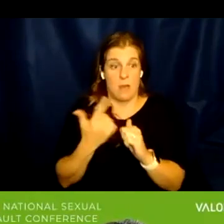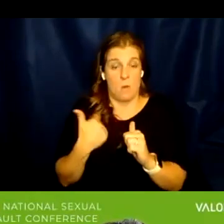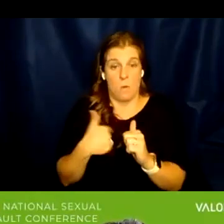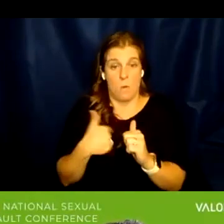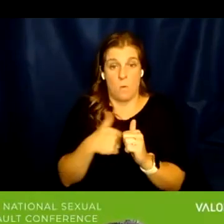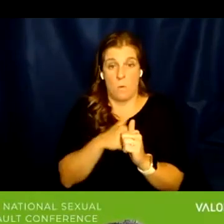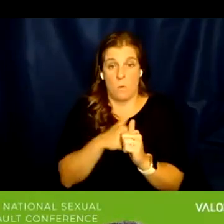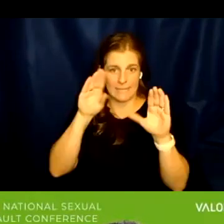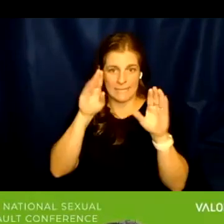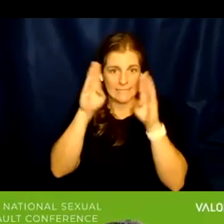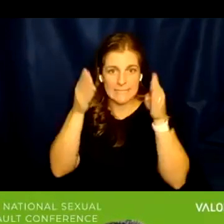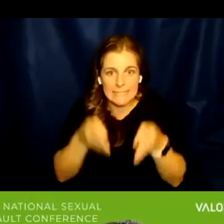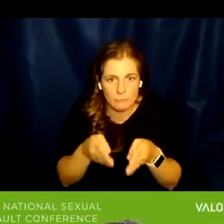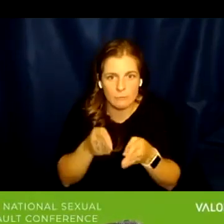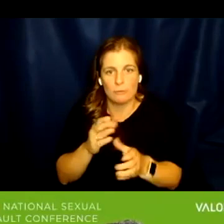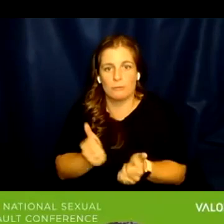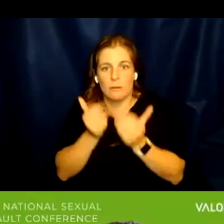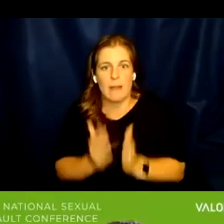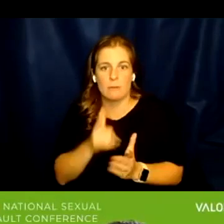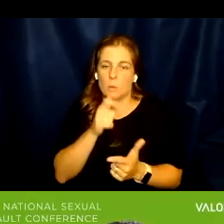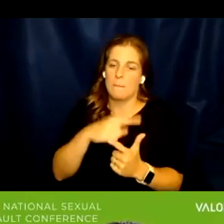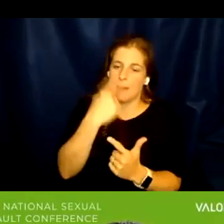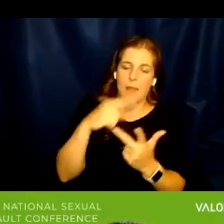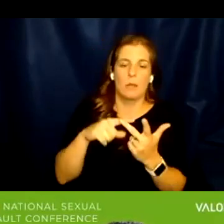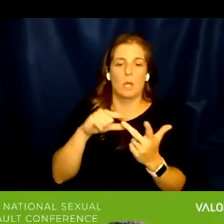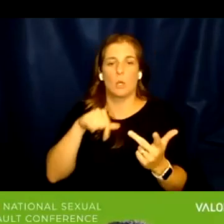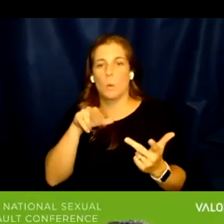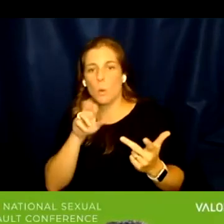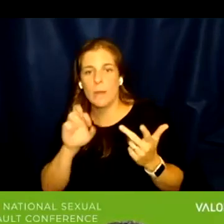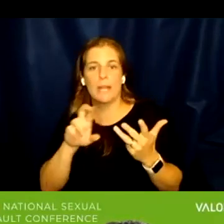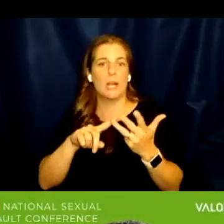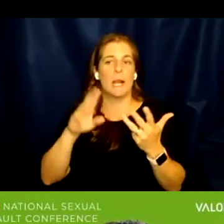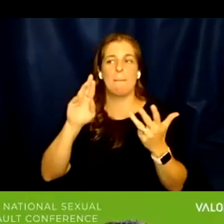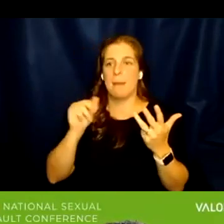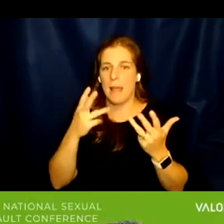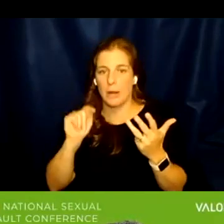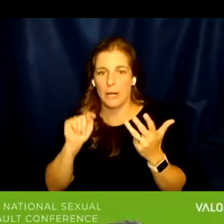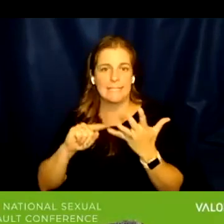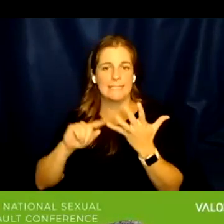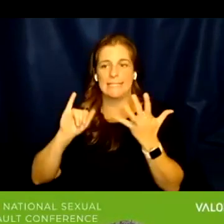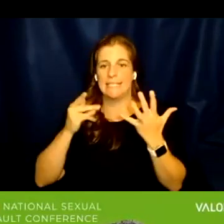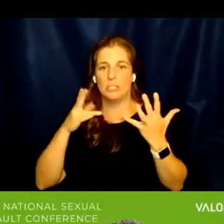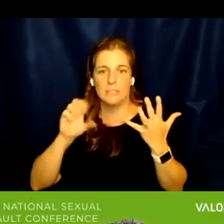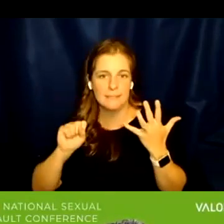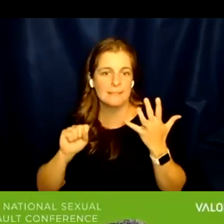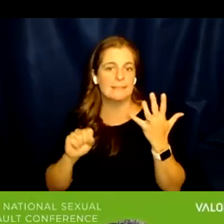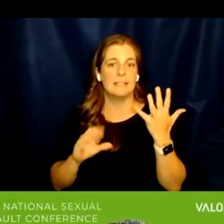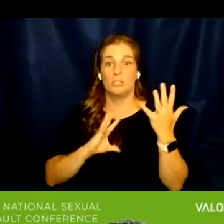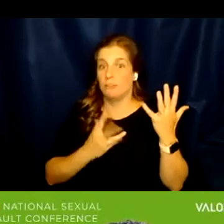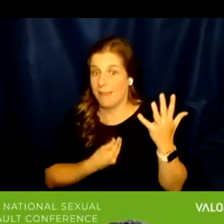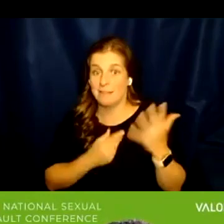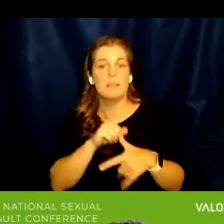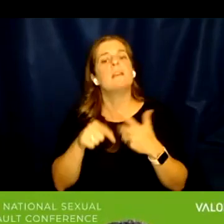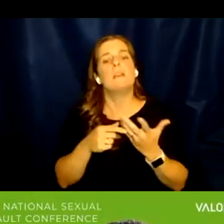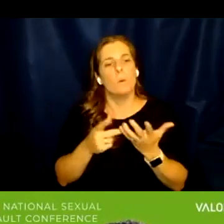who are Black, disabled, queer, trans, migrant, Indigenous, then we will see the importance